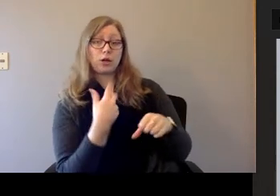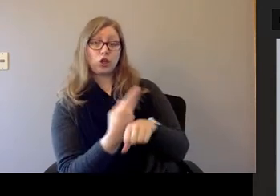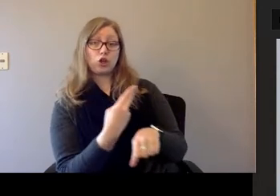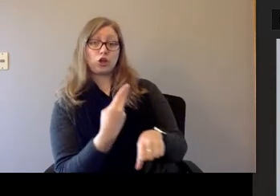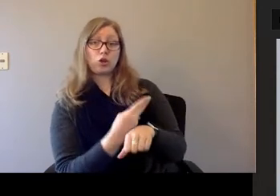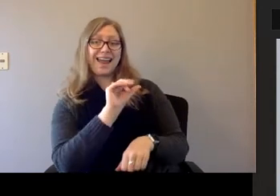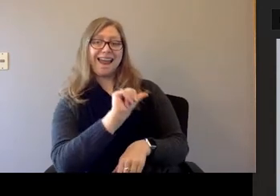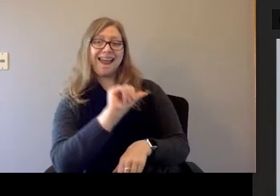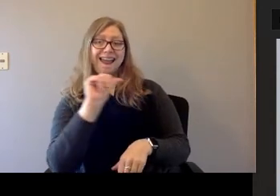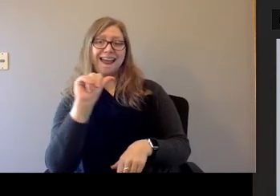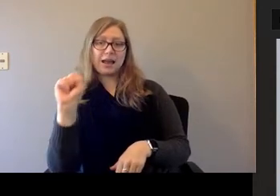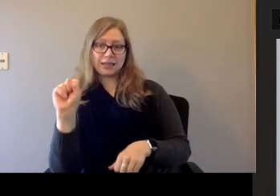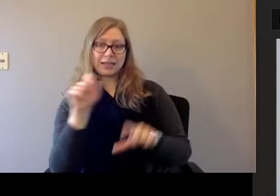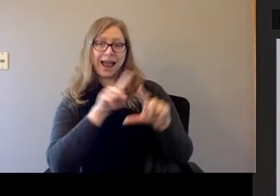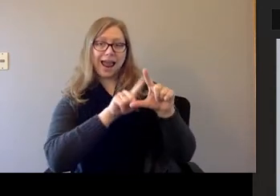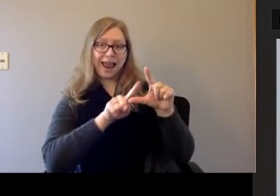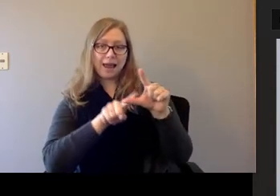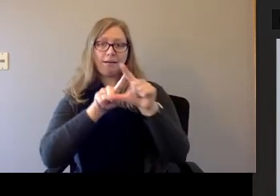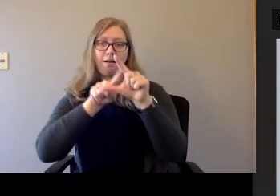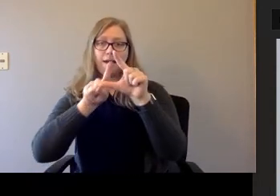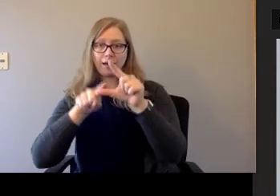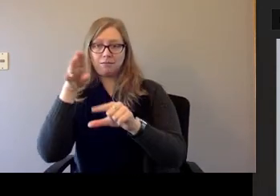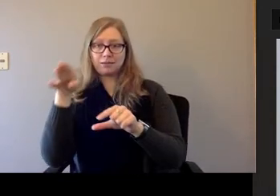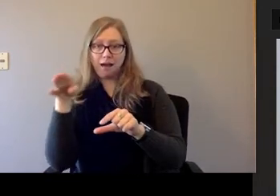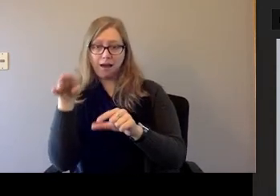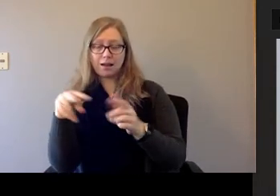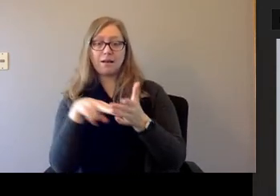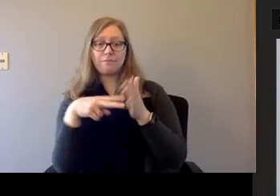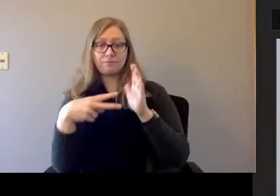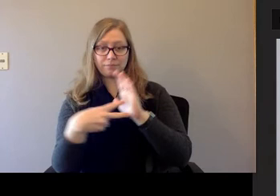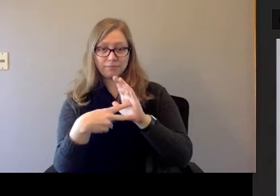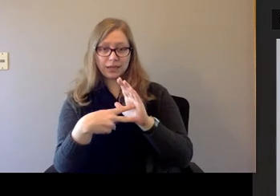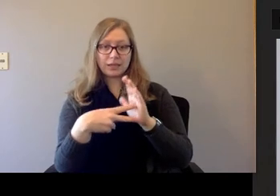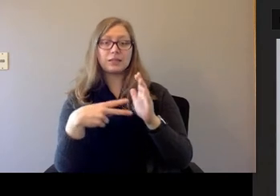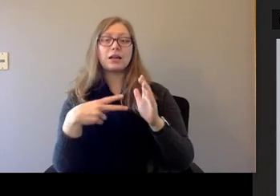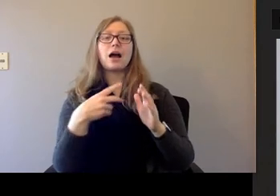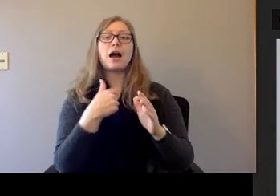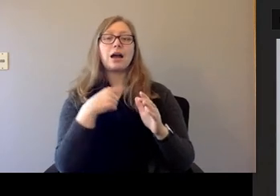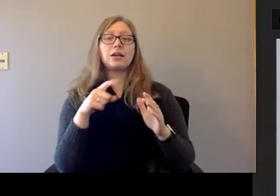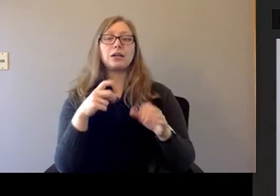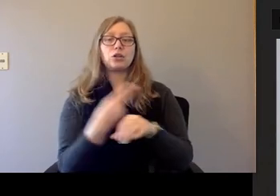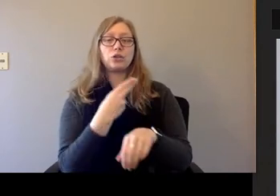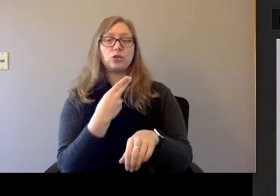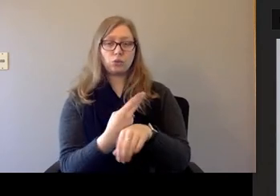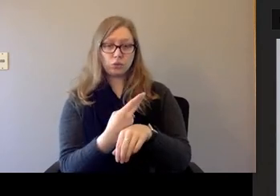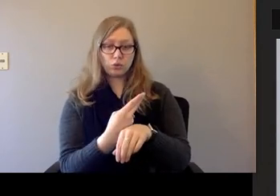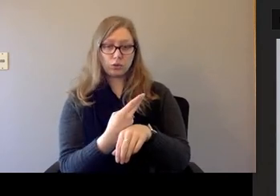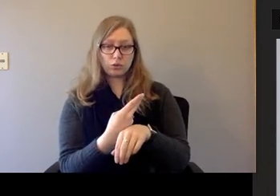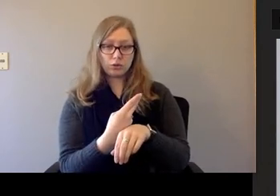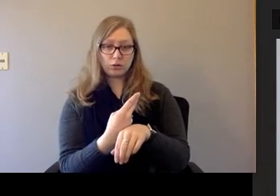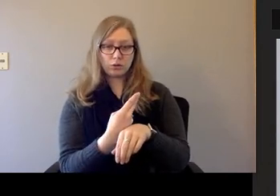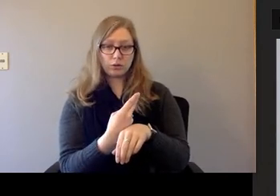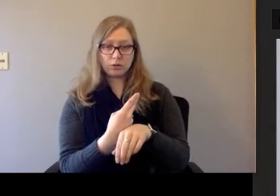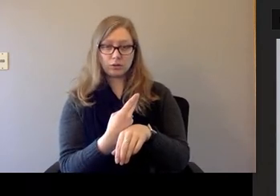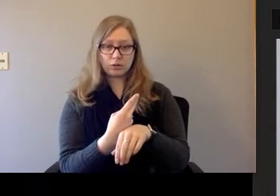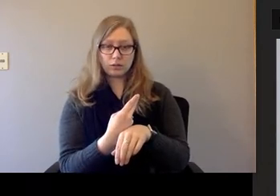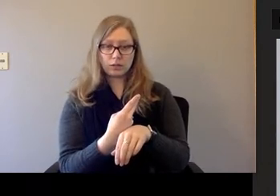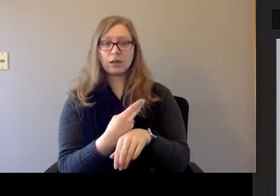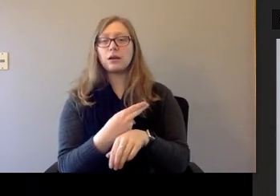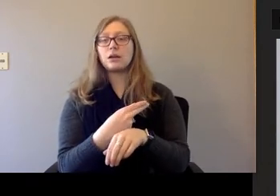know this angle right here, XZY and